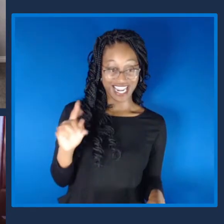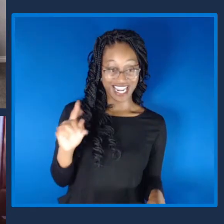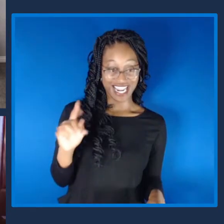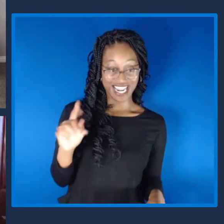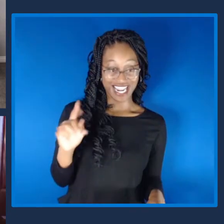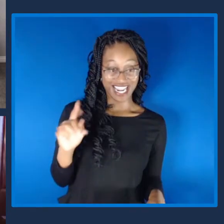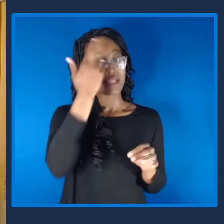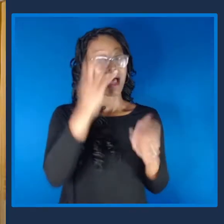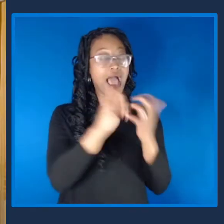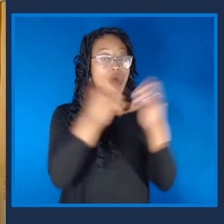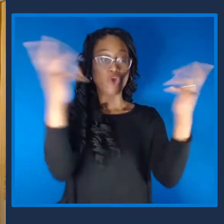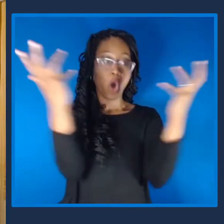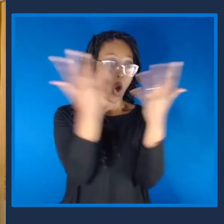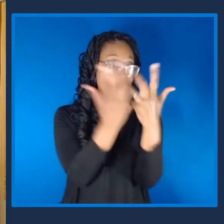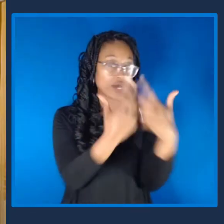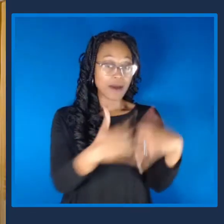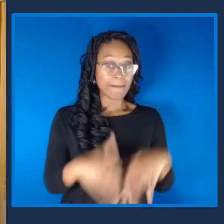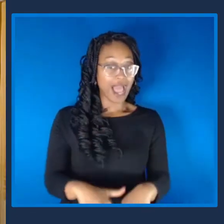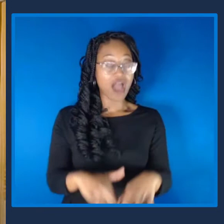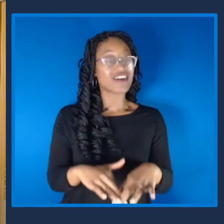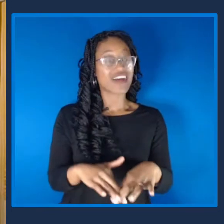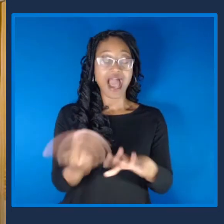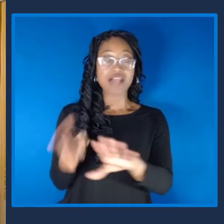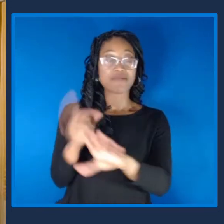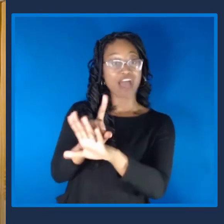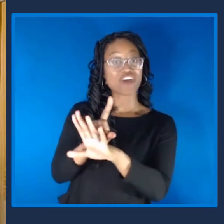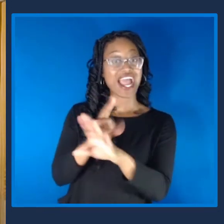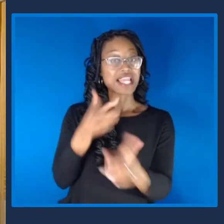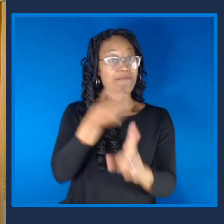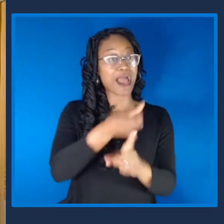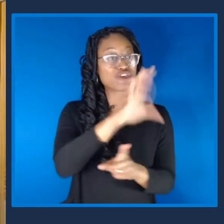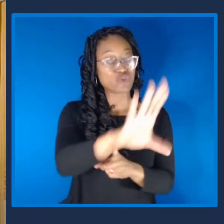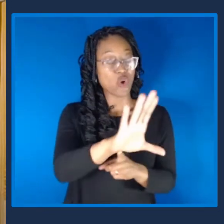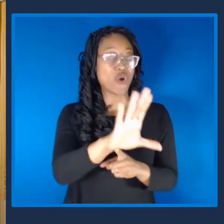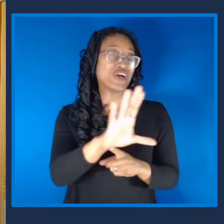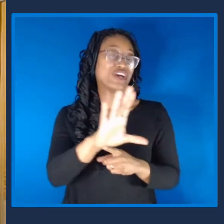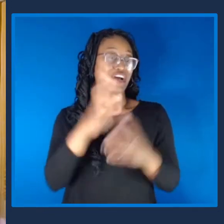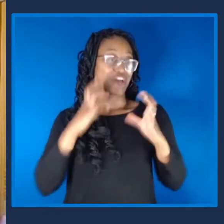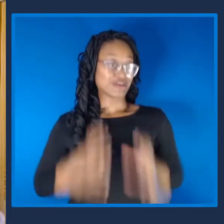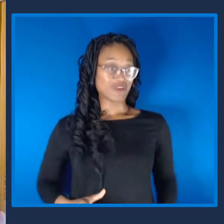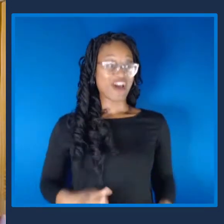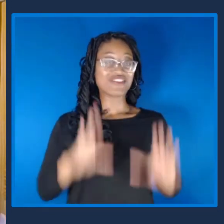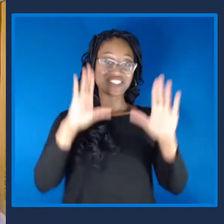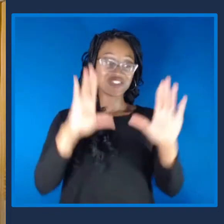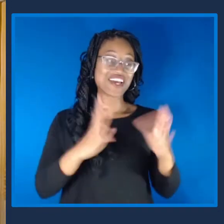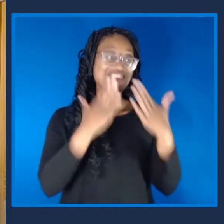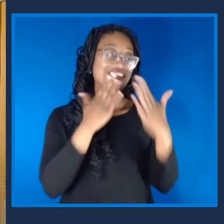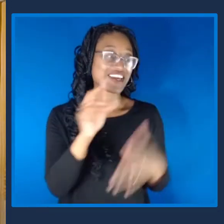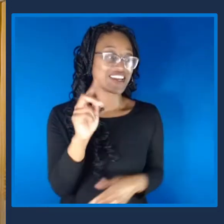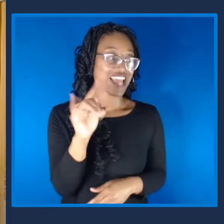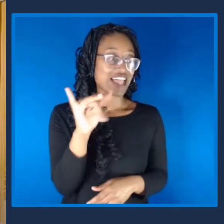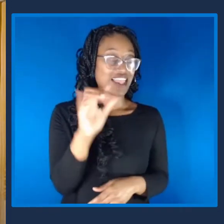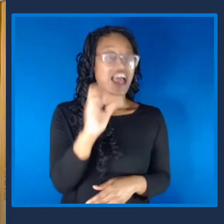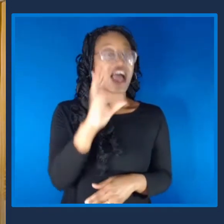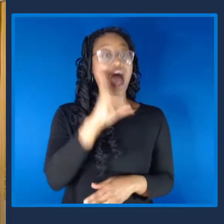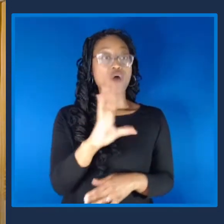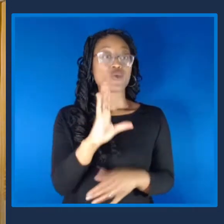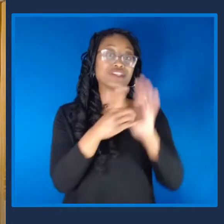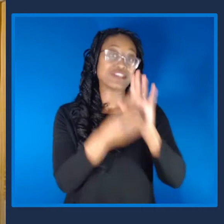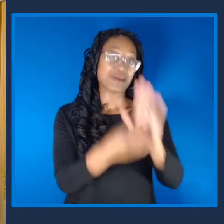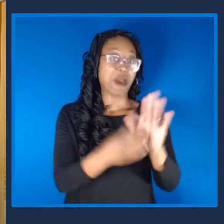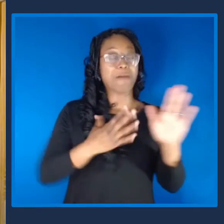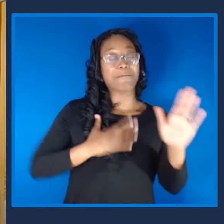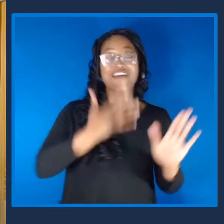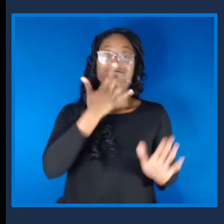your customer. So in this next step, I'm going to demo one of my most favorite tools of all time. It's